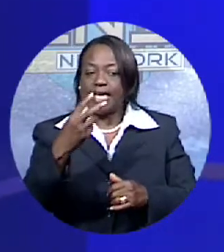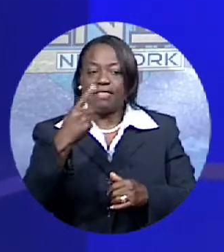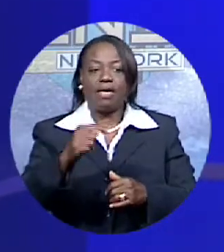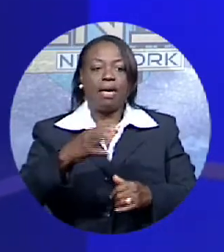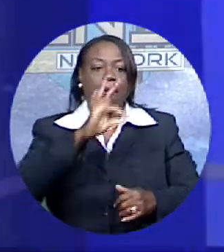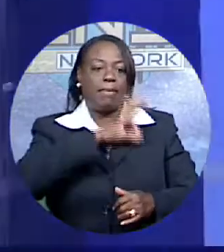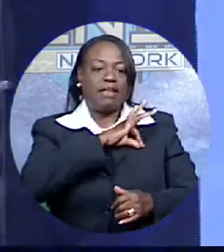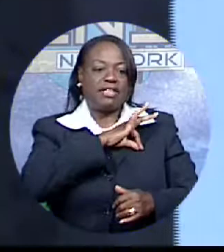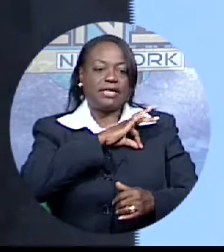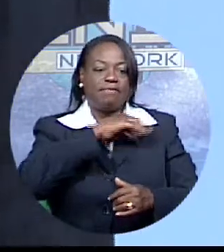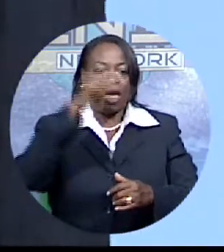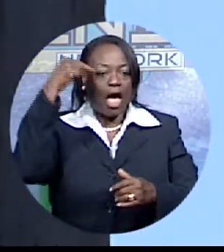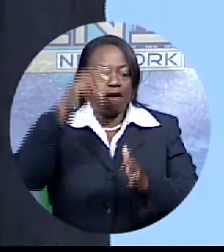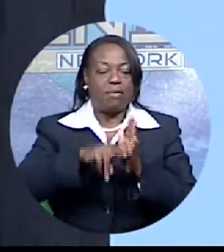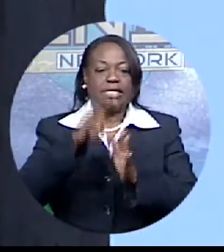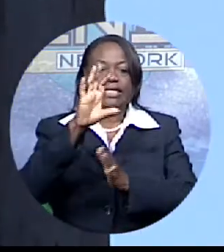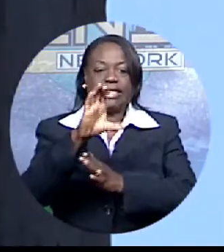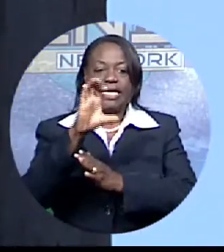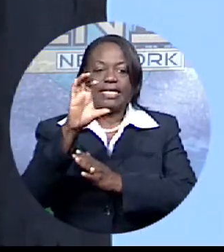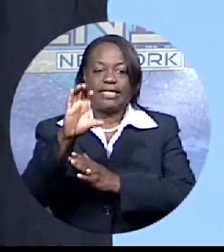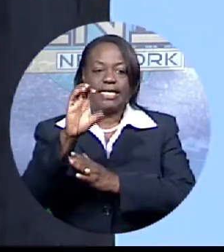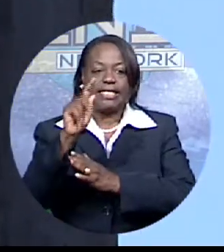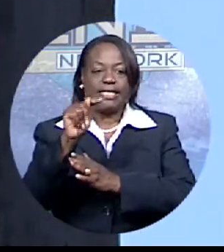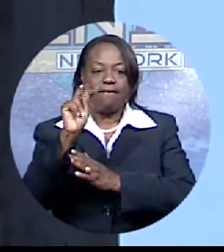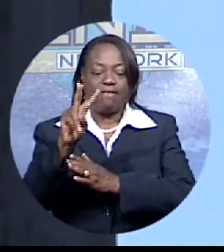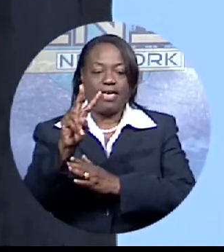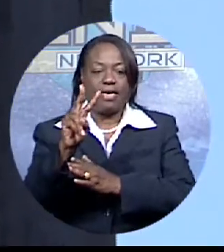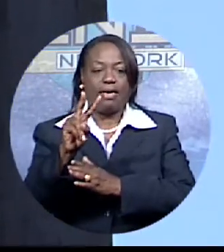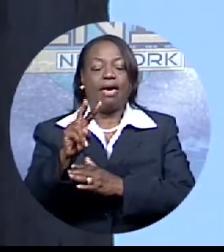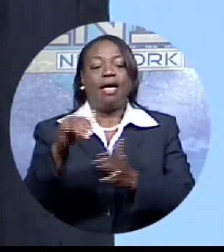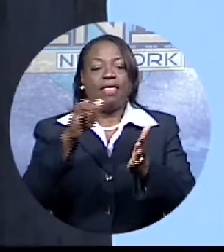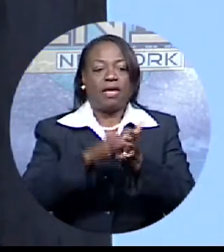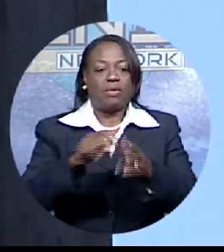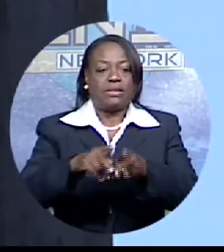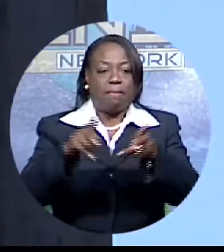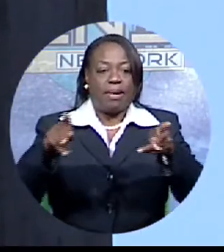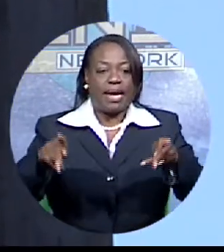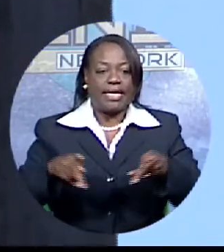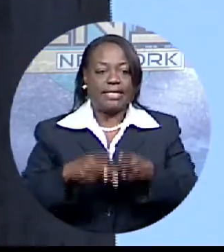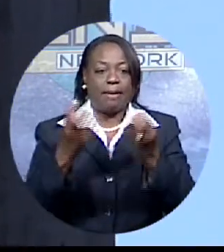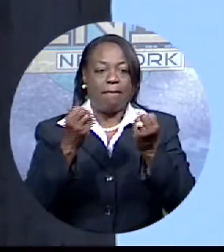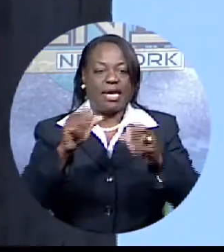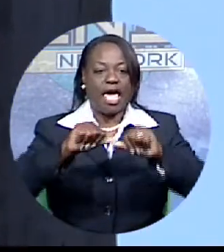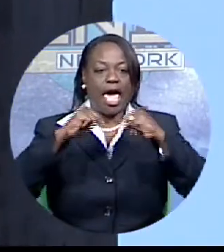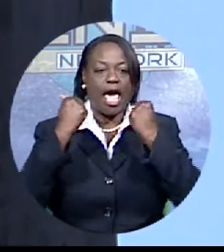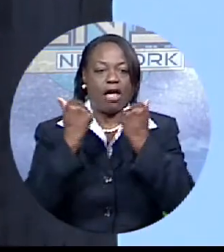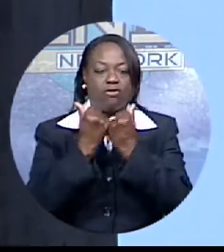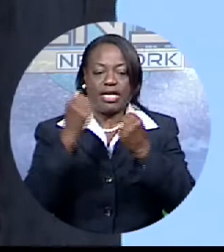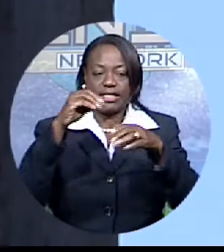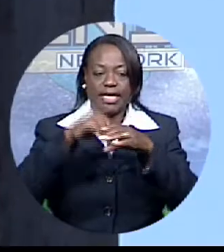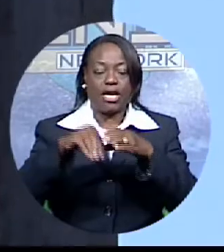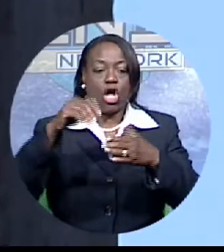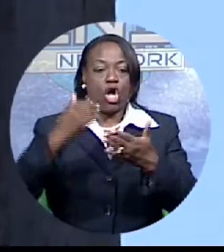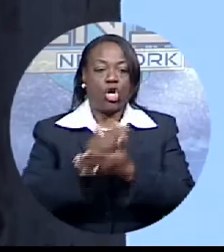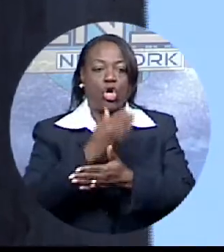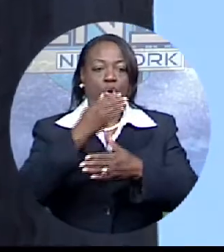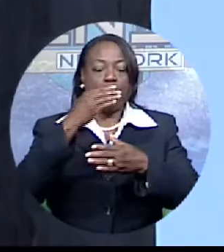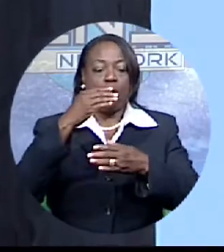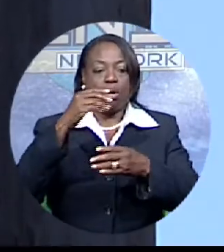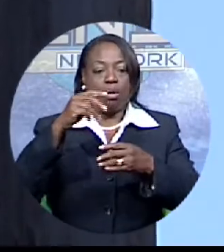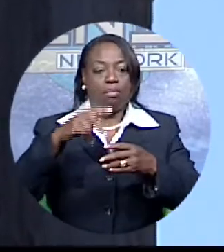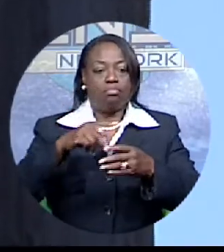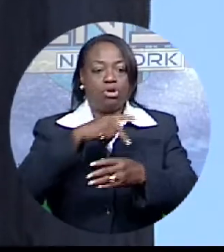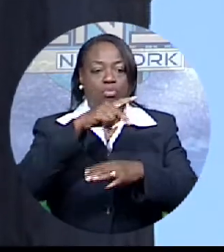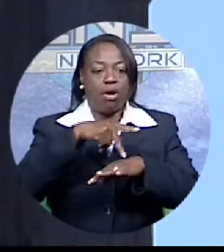program. CCTV cameras have been posted in many areas across New Providence, providing a concept of virtual policing. Assistant Commissioner of